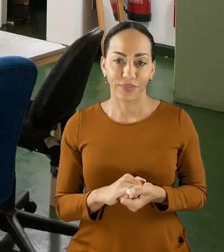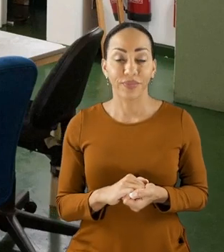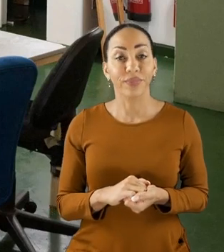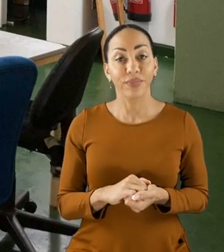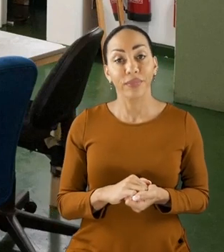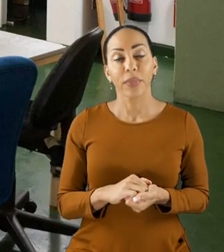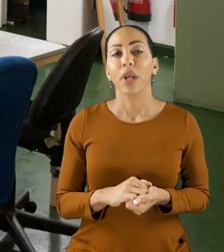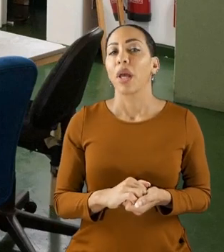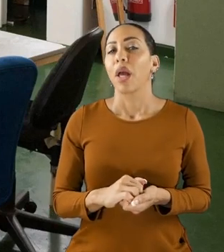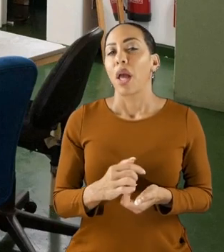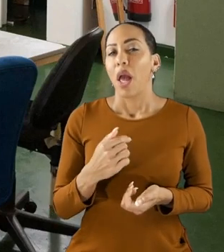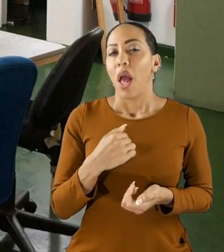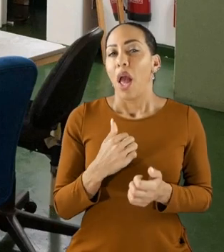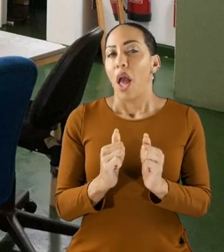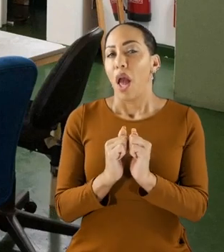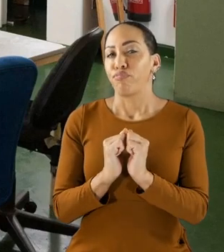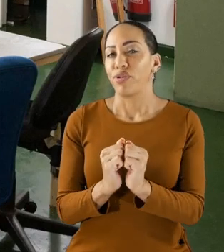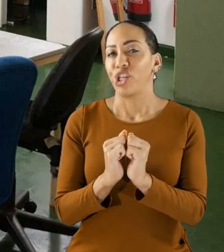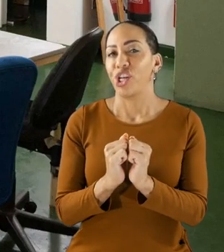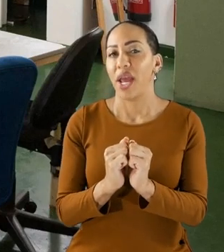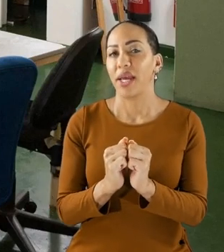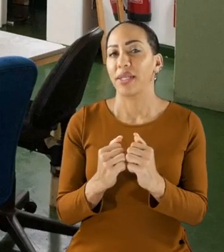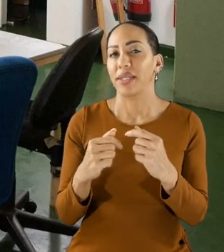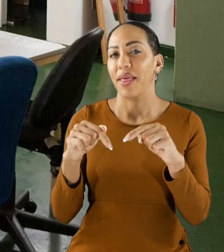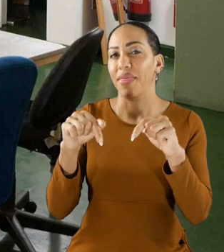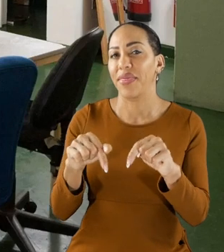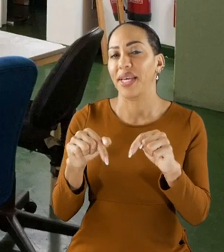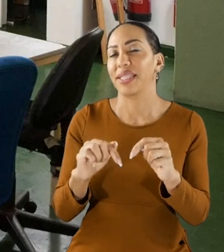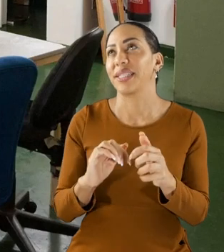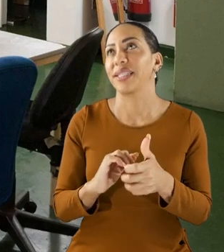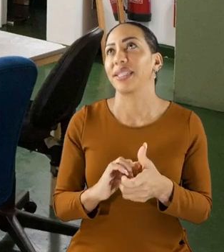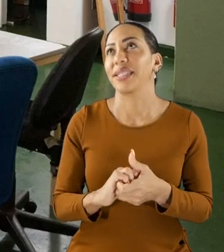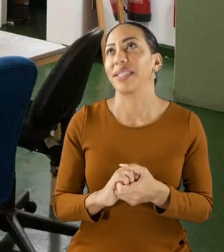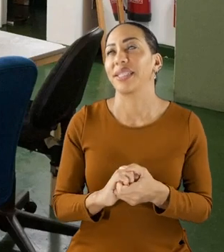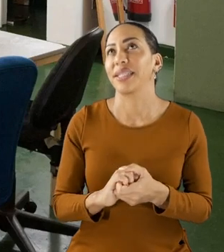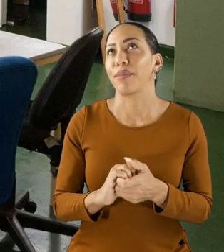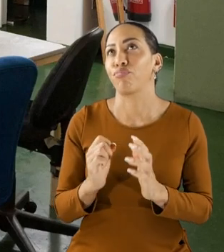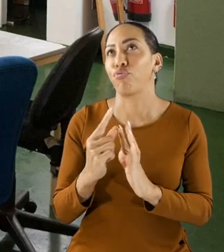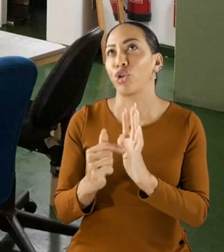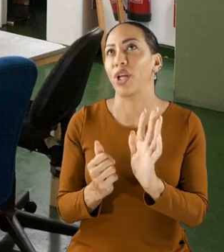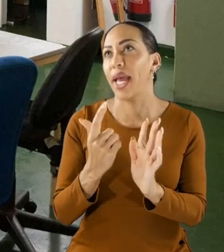Well, it's it previously, and I appreciate the project, this project could be